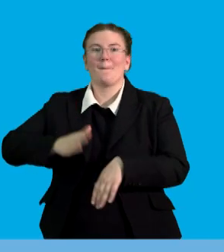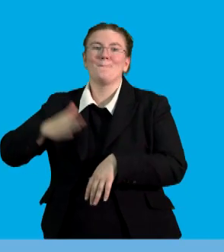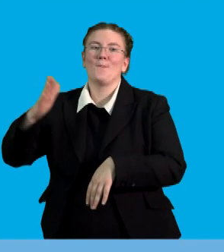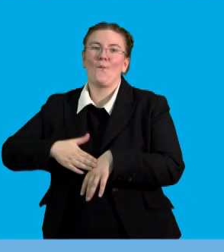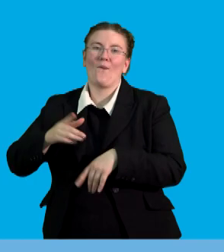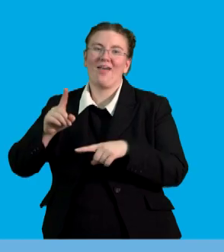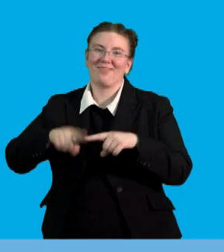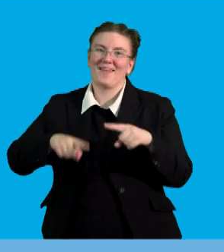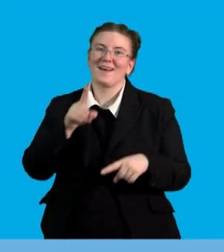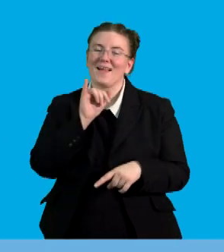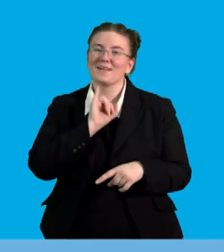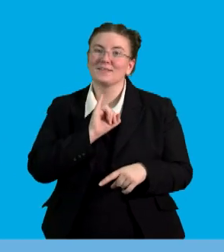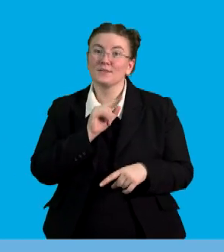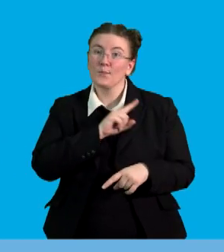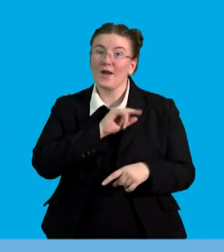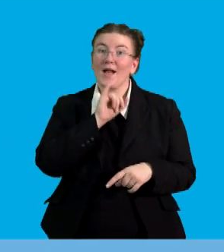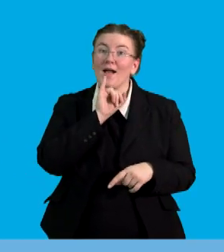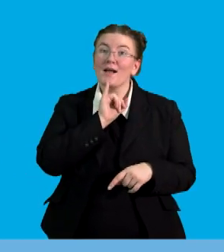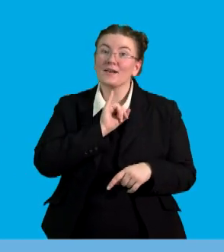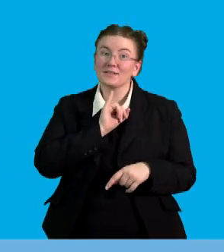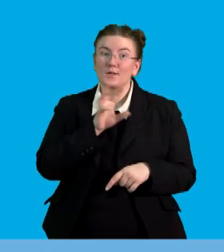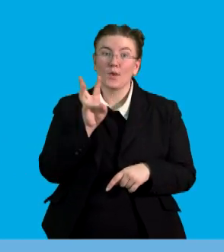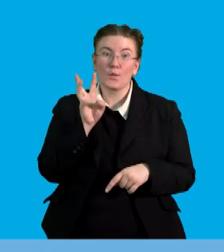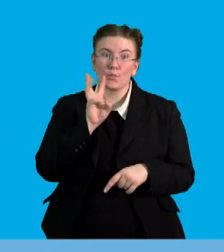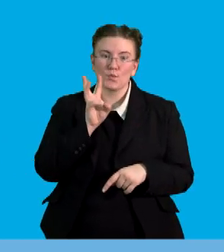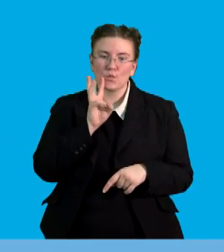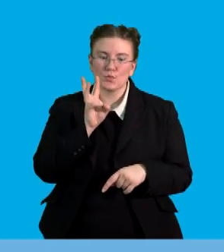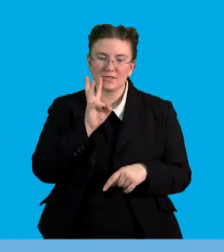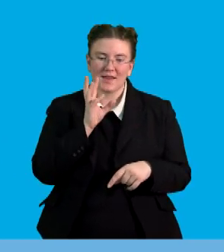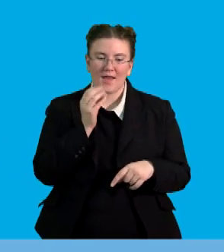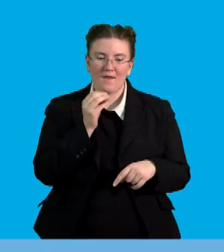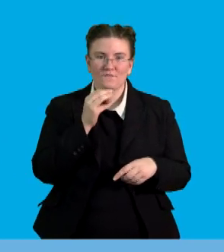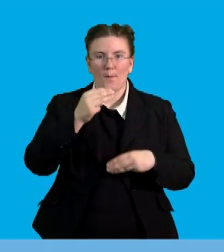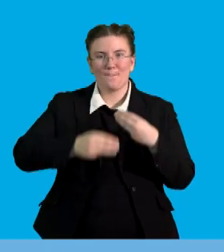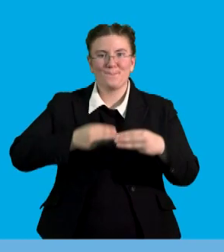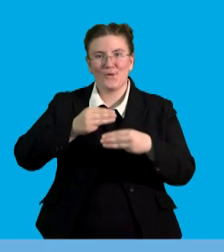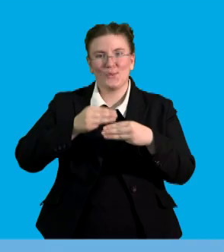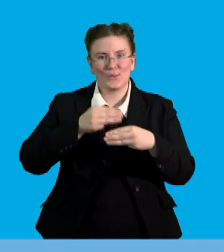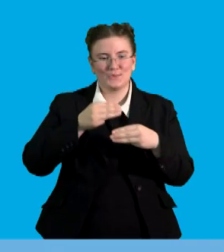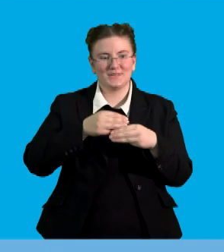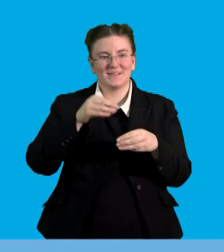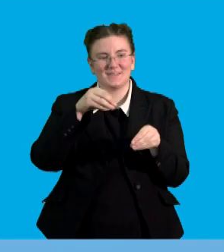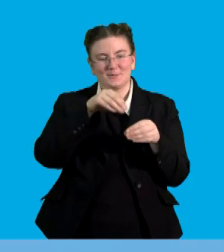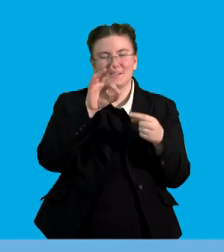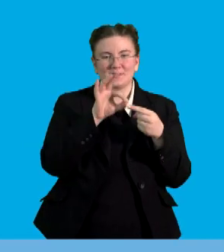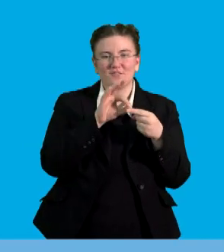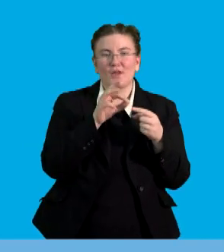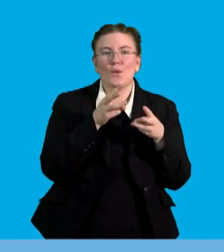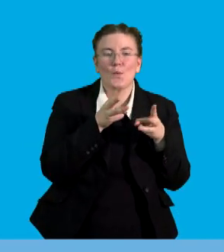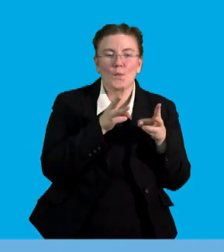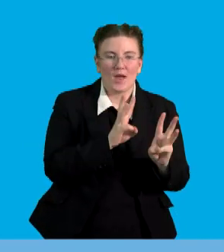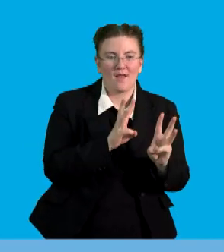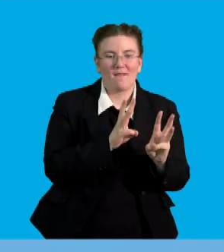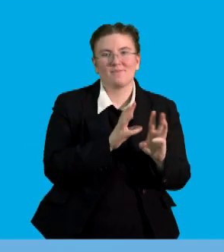the ice, the water molecules are packed in a unique way. So in an ice or in a solid, the water molecules are packed